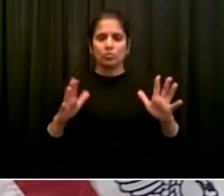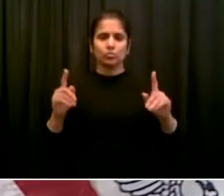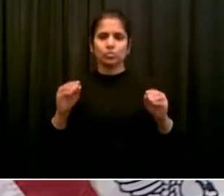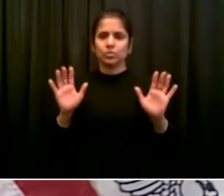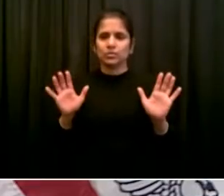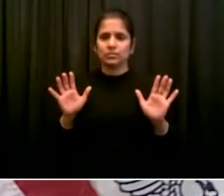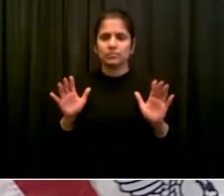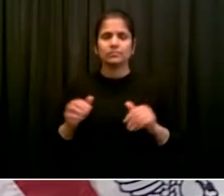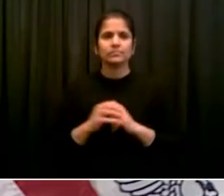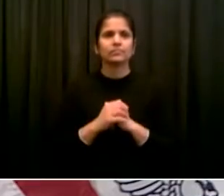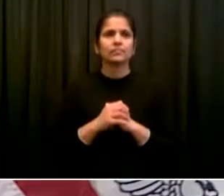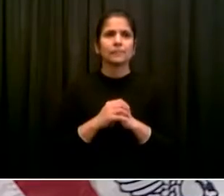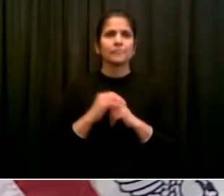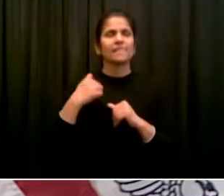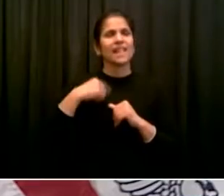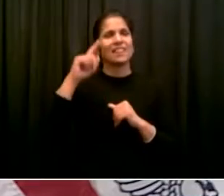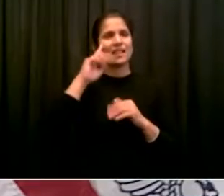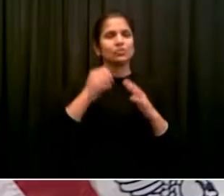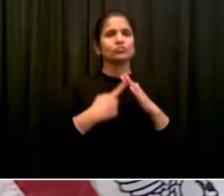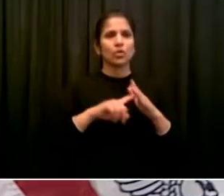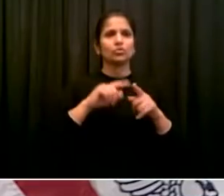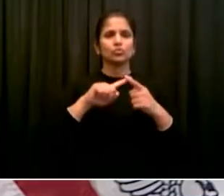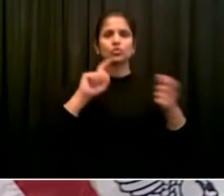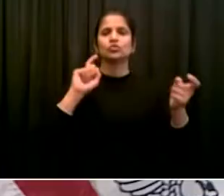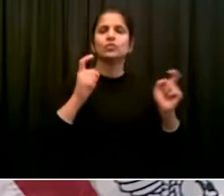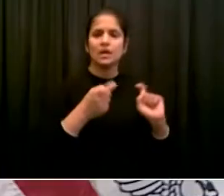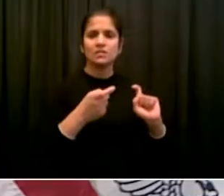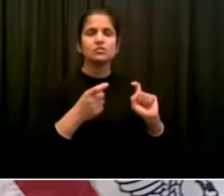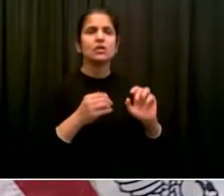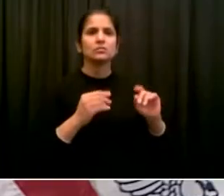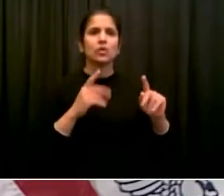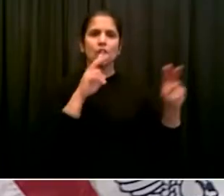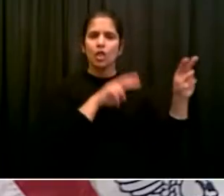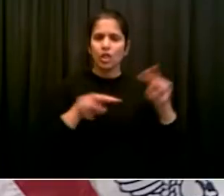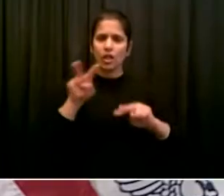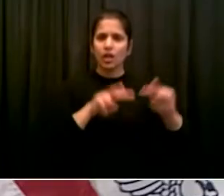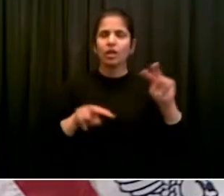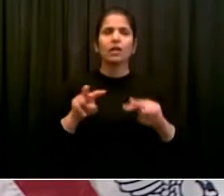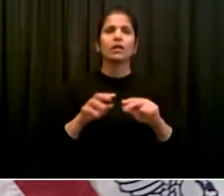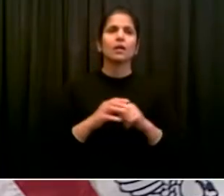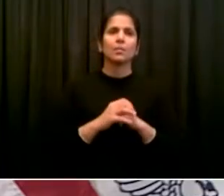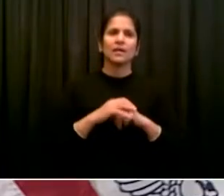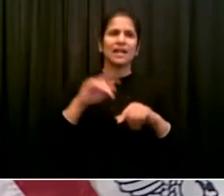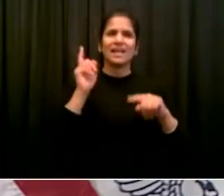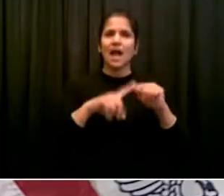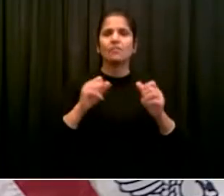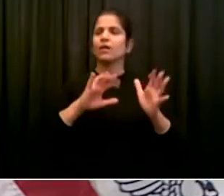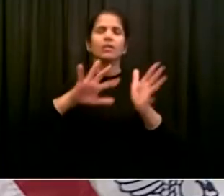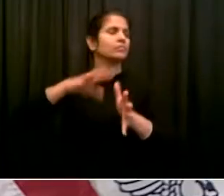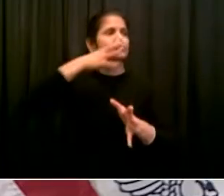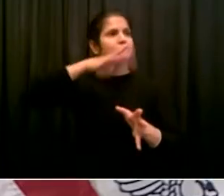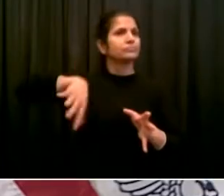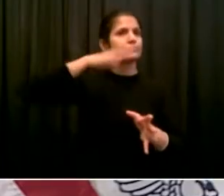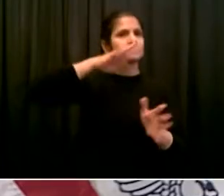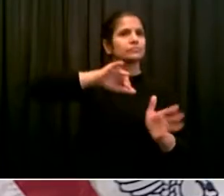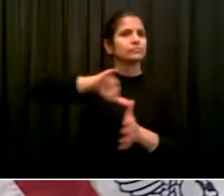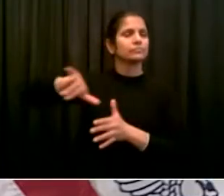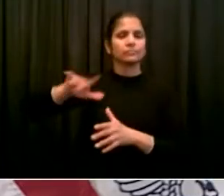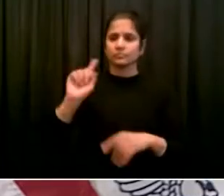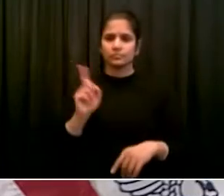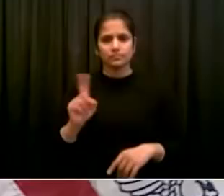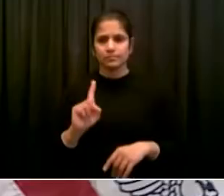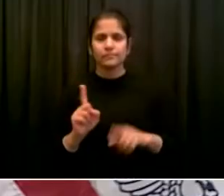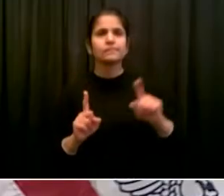change, but you look at those composite figures, you can't leave that piece out of the equation. All right, with that said, go on to your